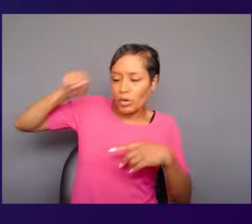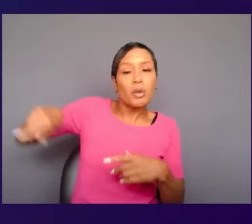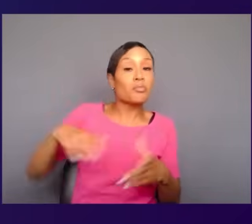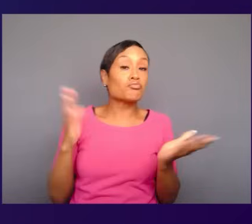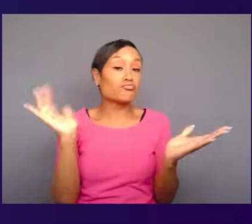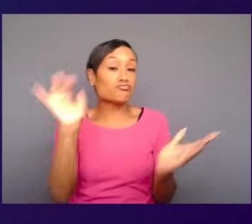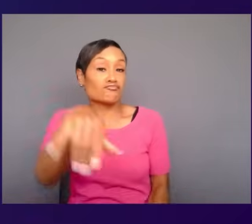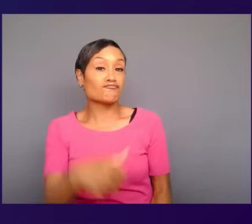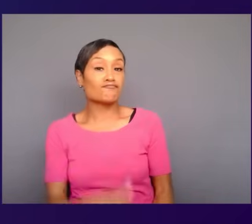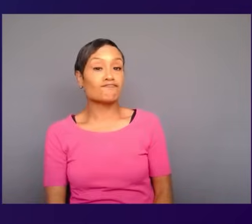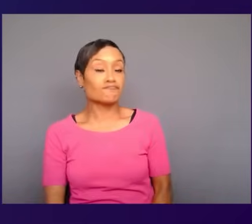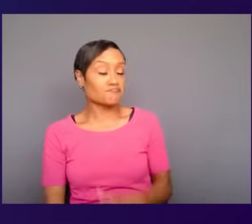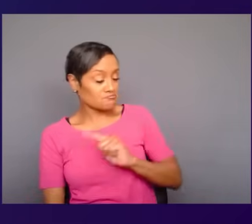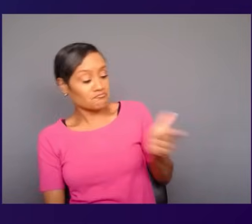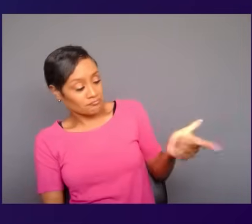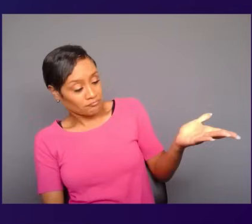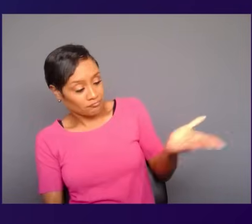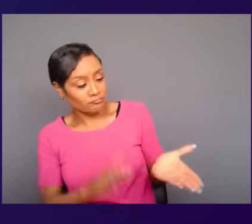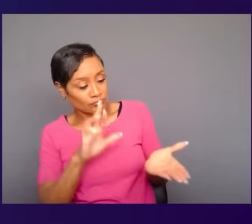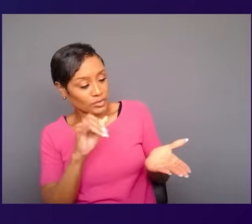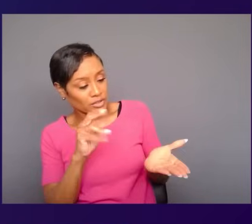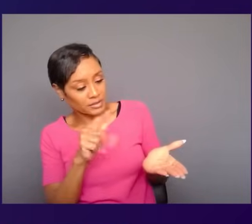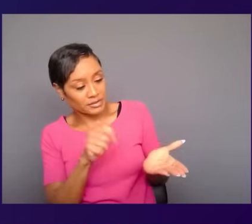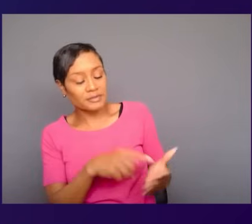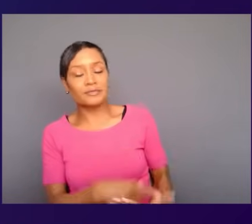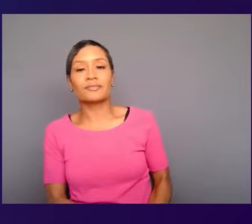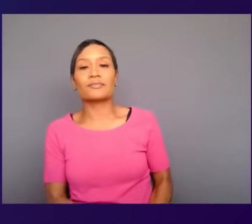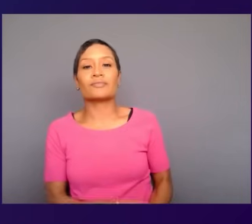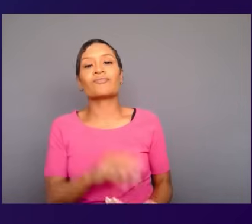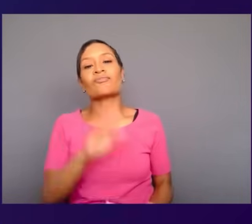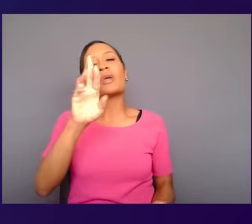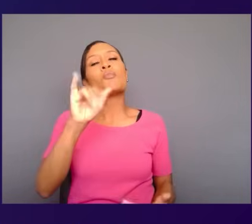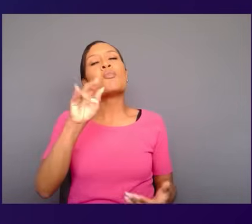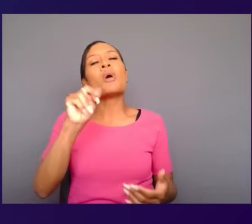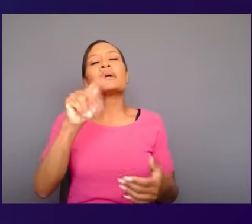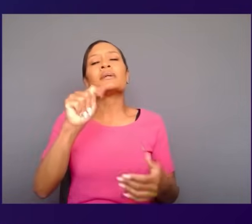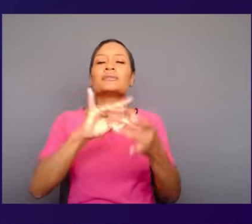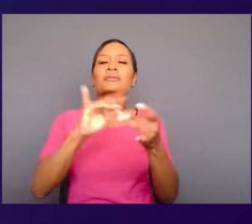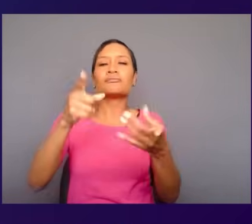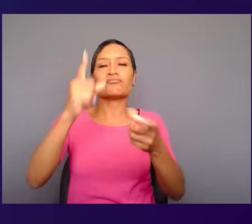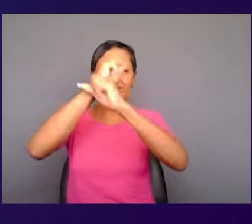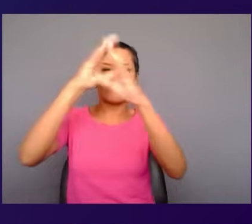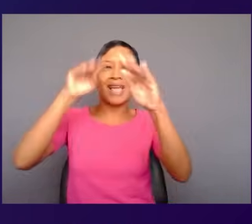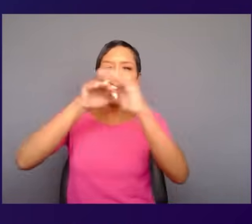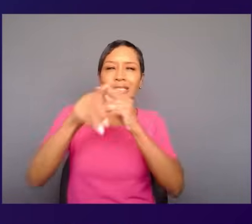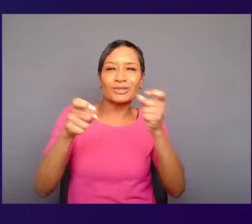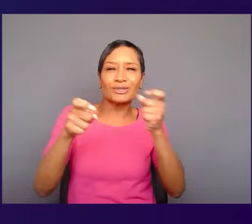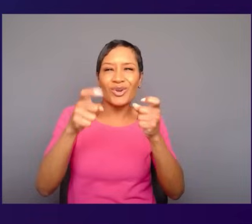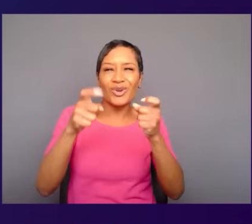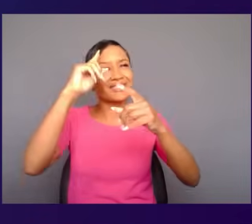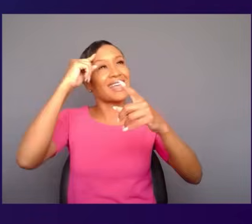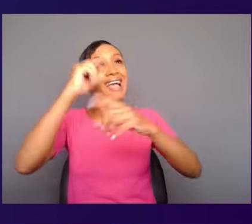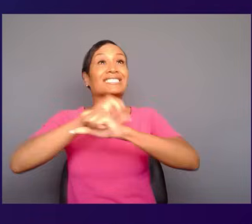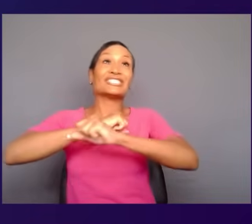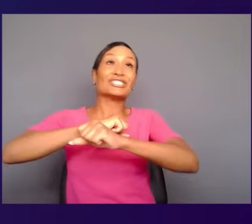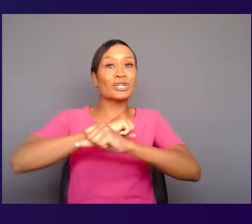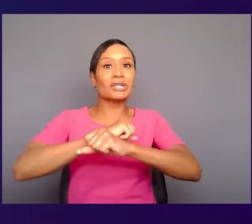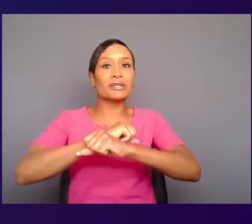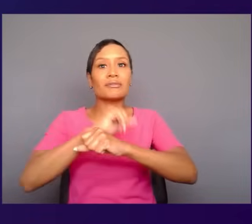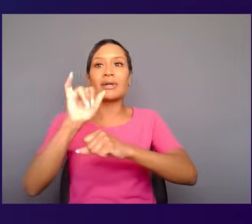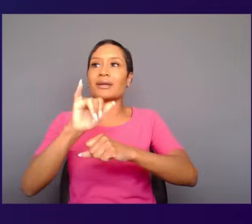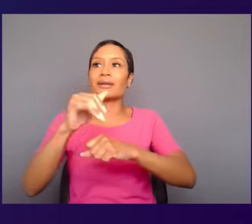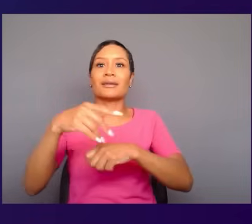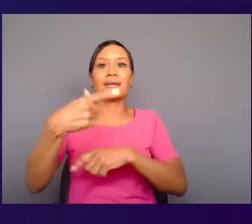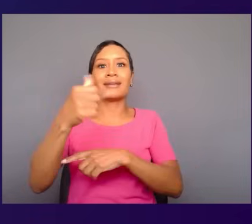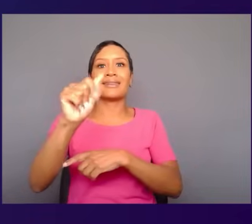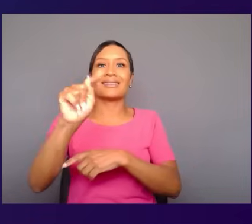Back to you, Brian. So access control is what people traditionally think of as security, right? When you talk about, the gate code